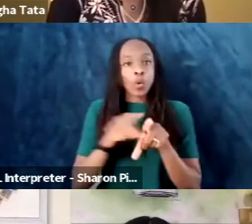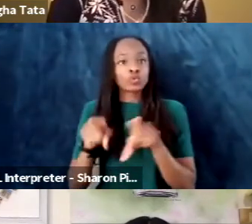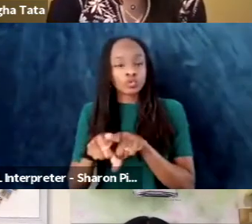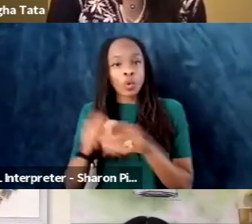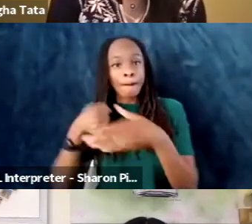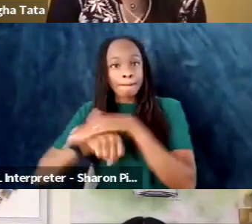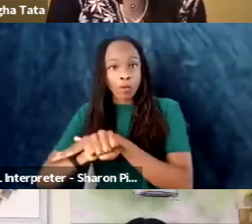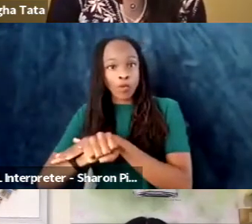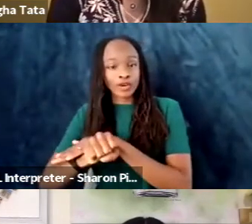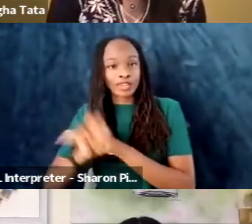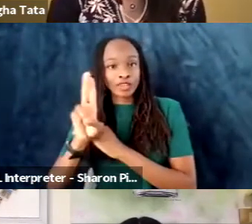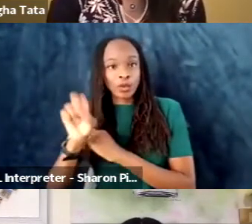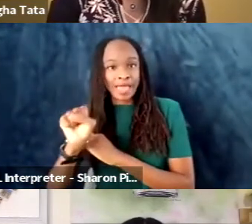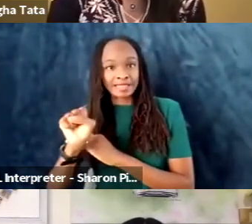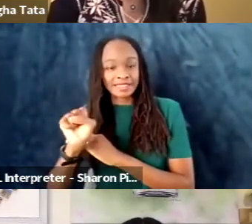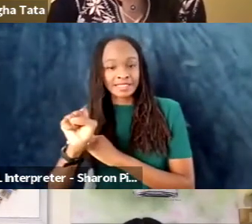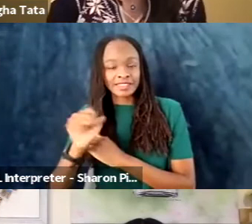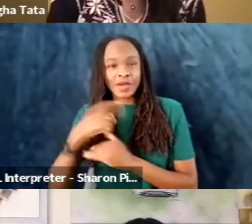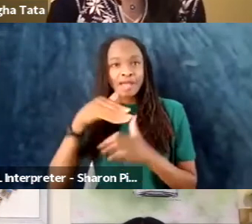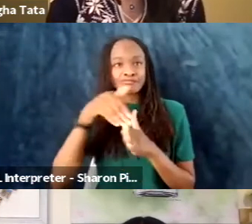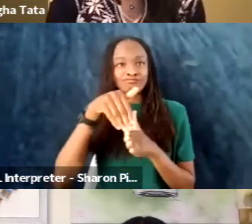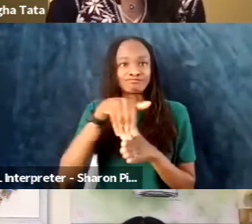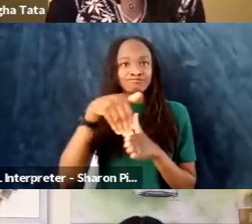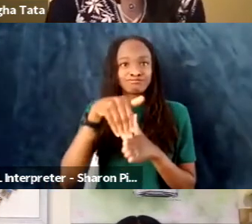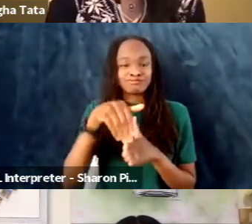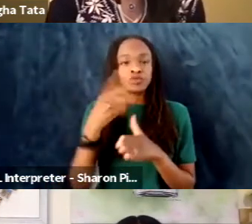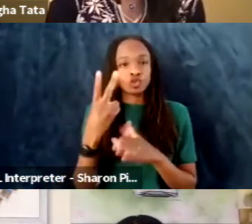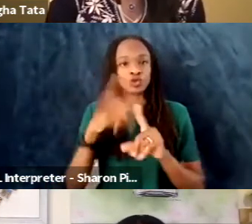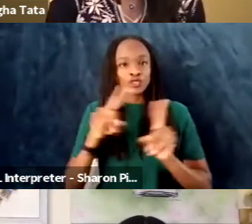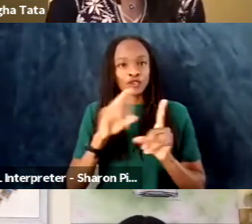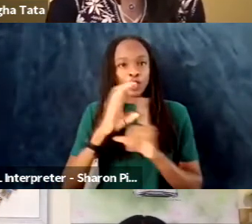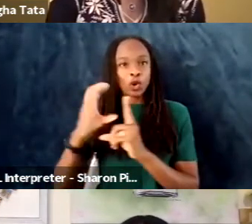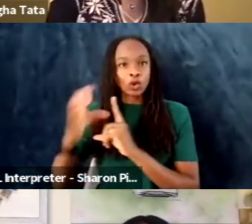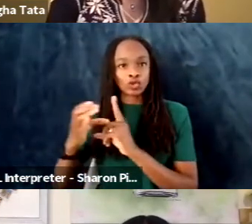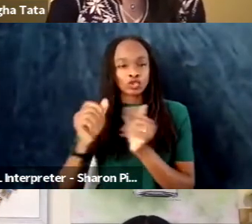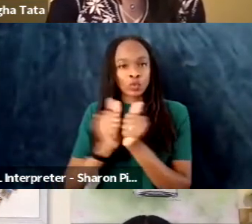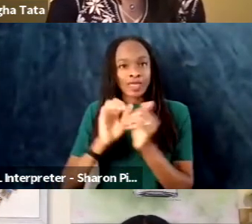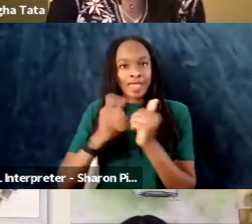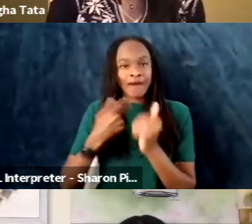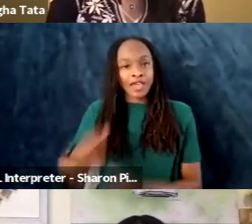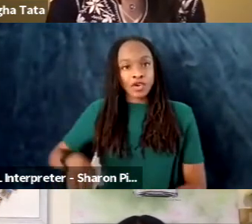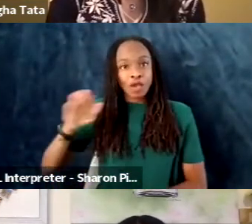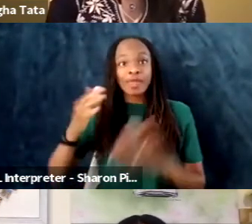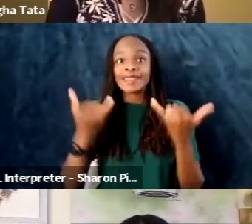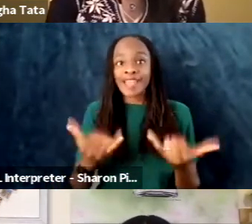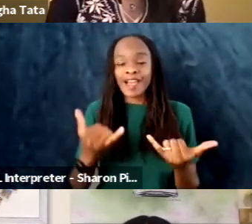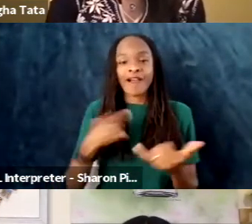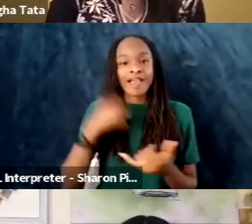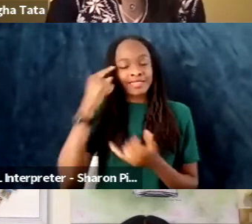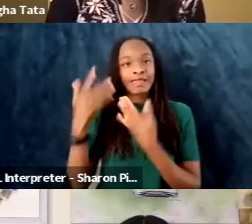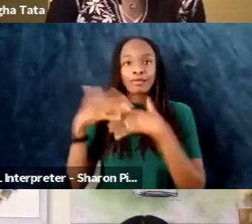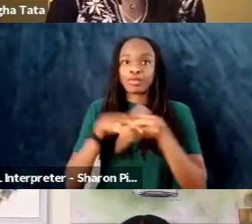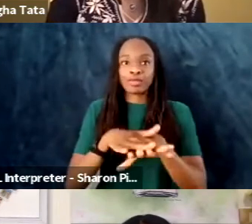in the US. So I kind of was towing two different cultures in my upbringing. And even now, I think assimilation is a never